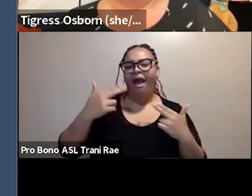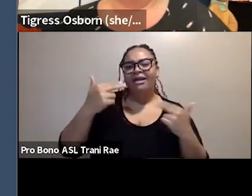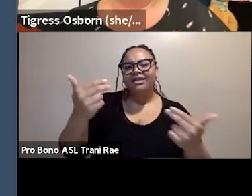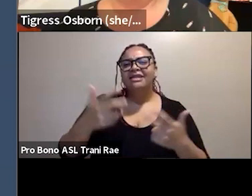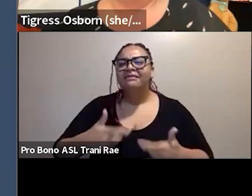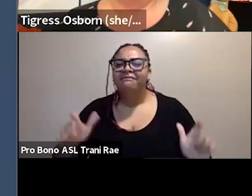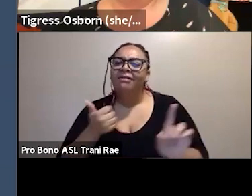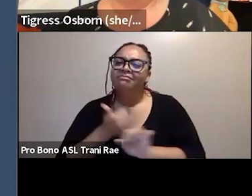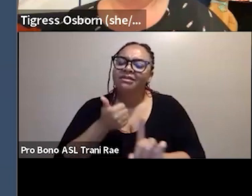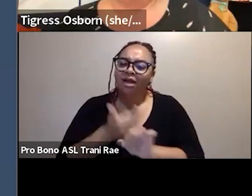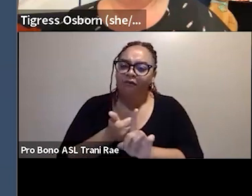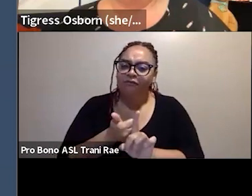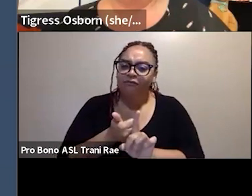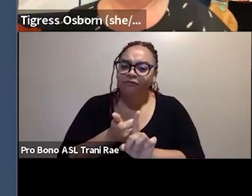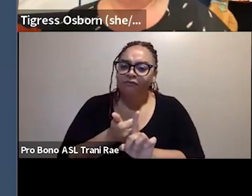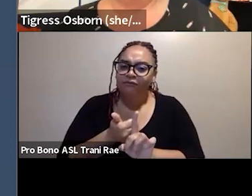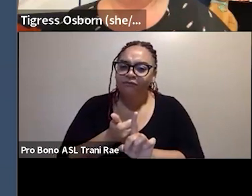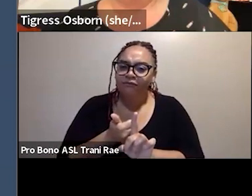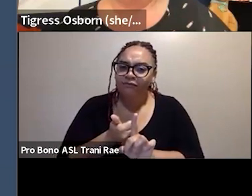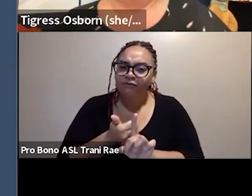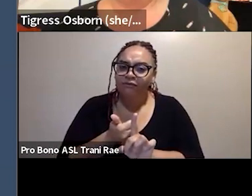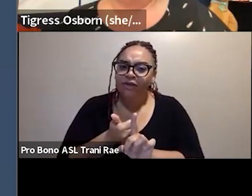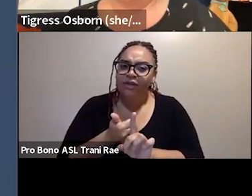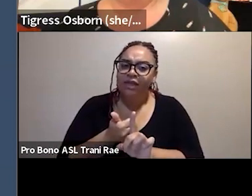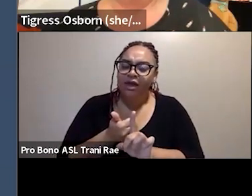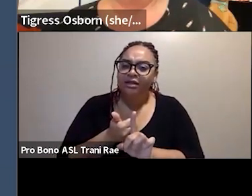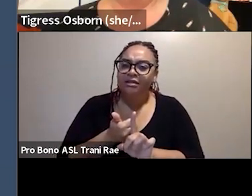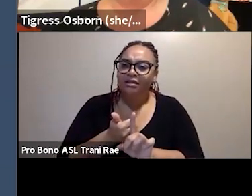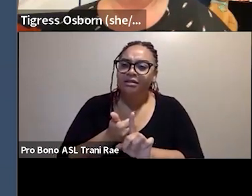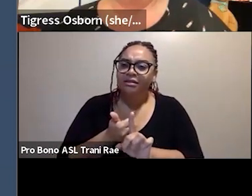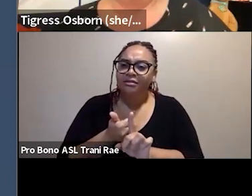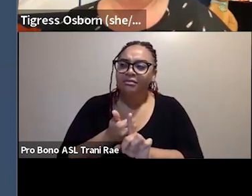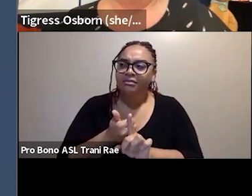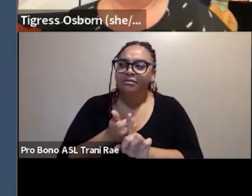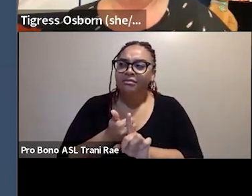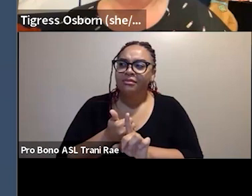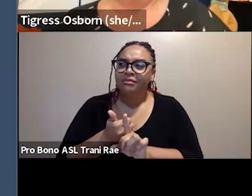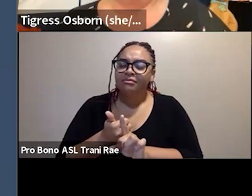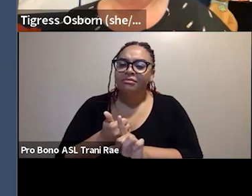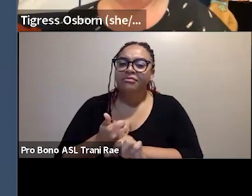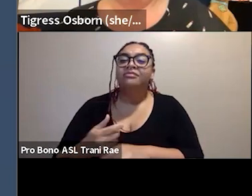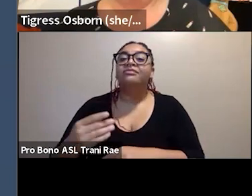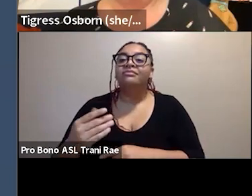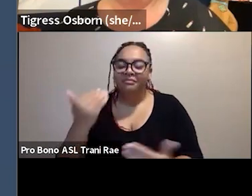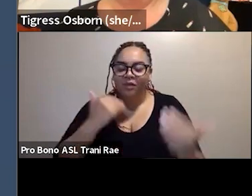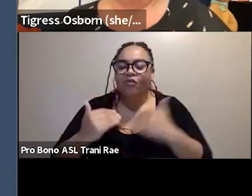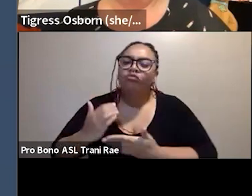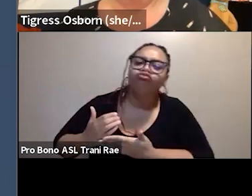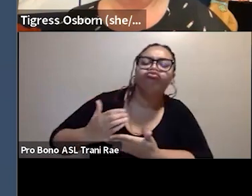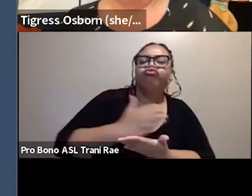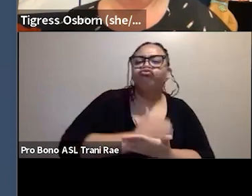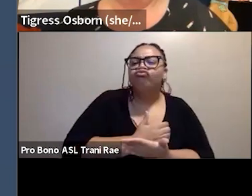that sows, rends, reaps, harvests, mulling each seed and petal and plant it worked into the